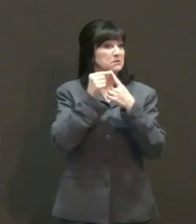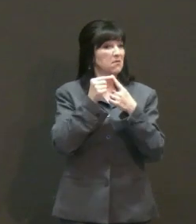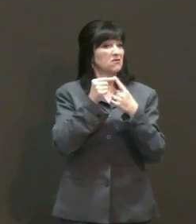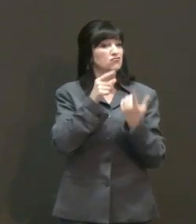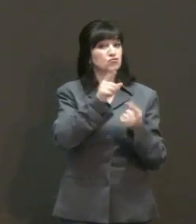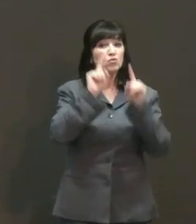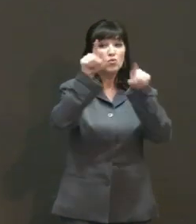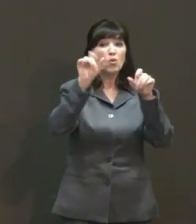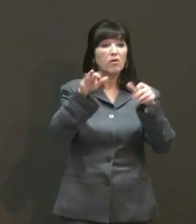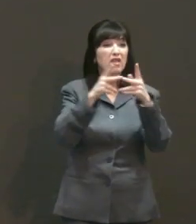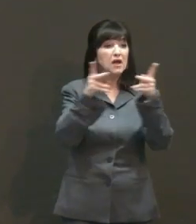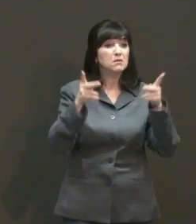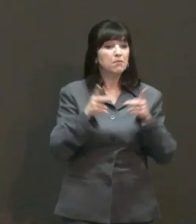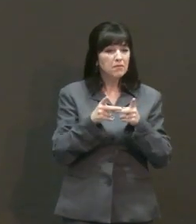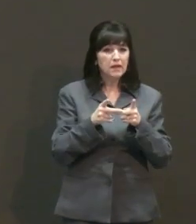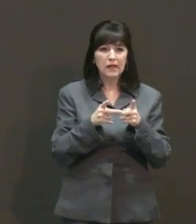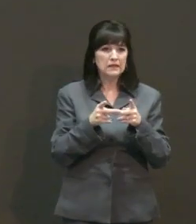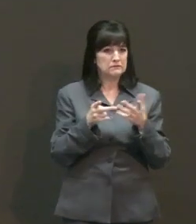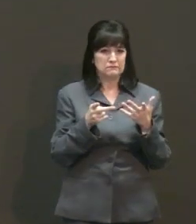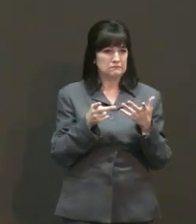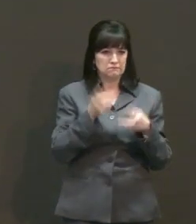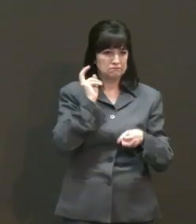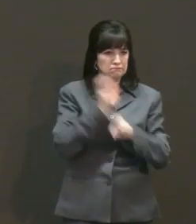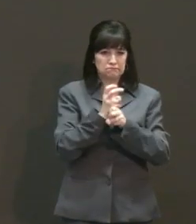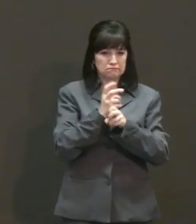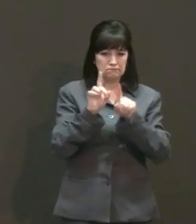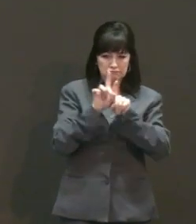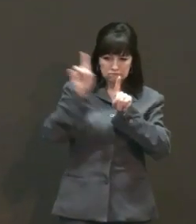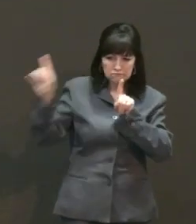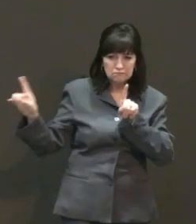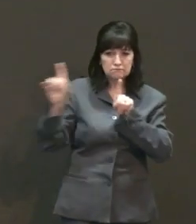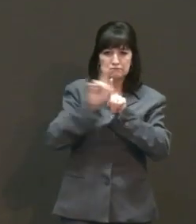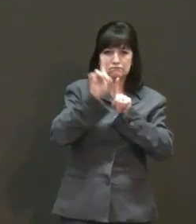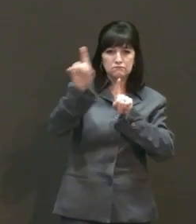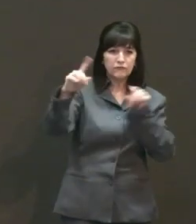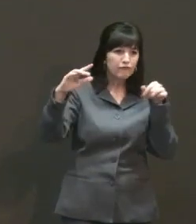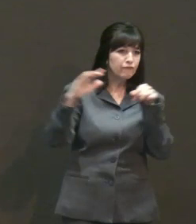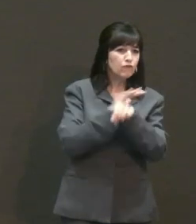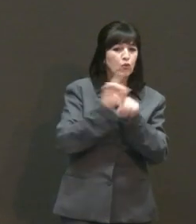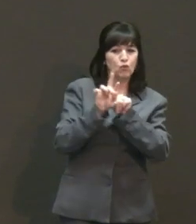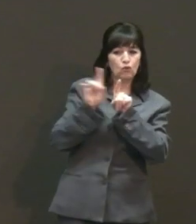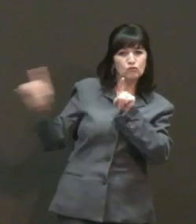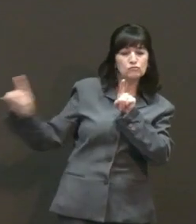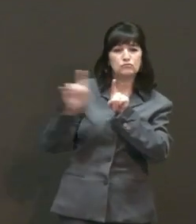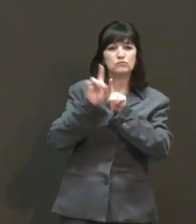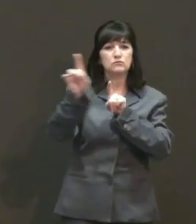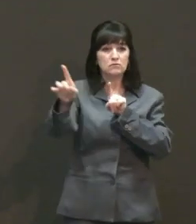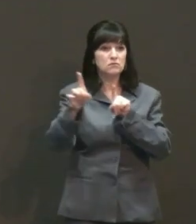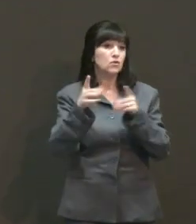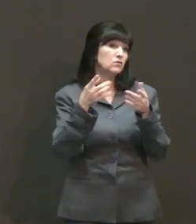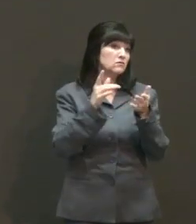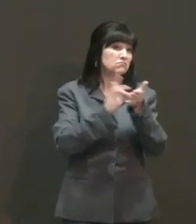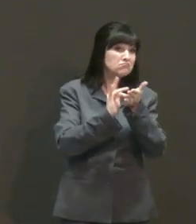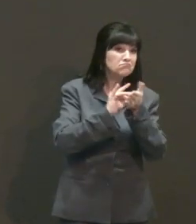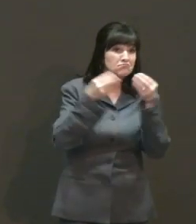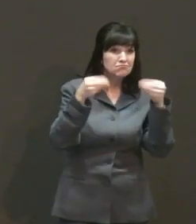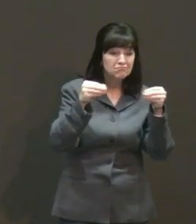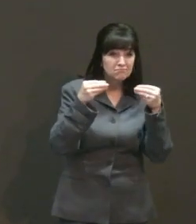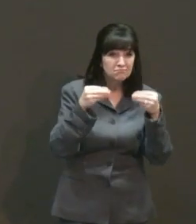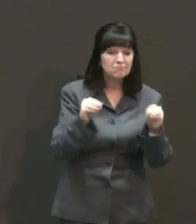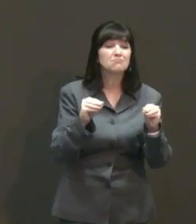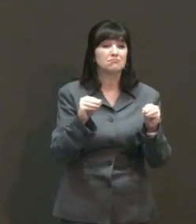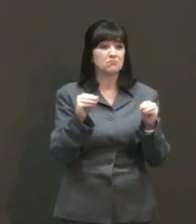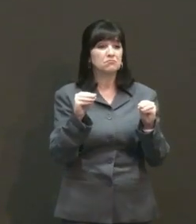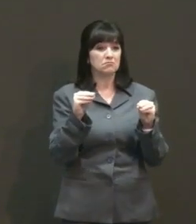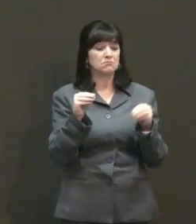measures are difficult to maintain, like a grocery store or a pharmacy, and for some people in their